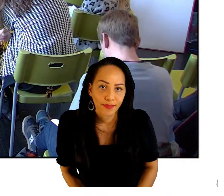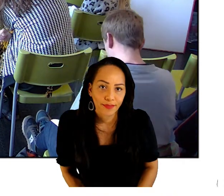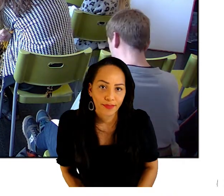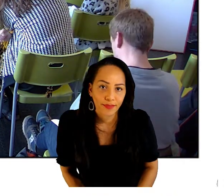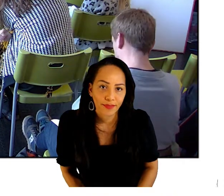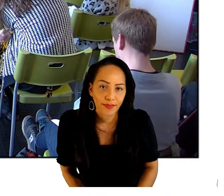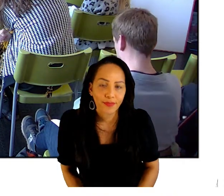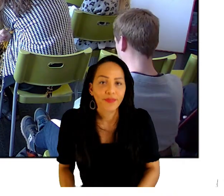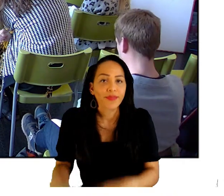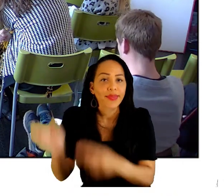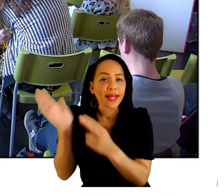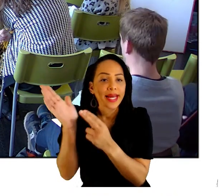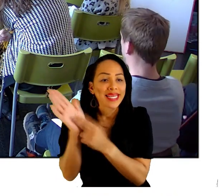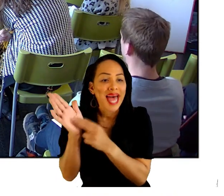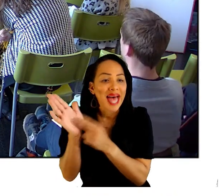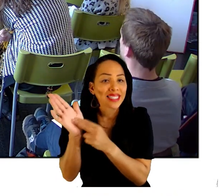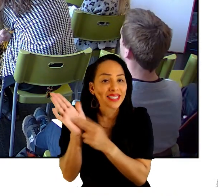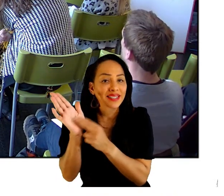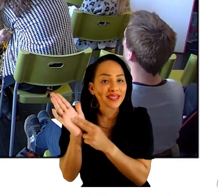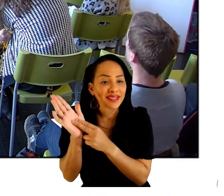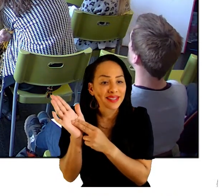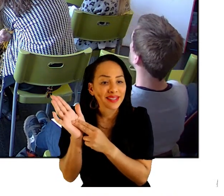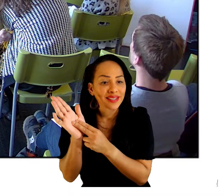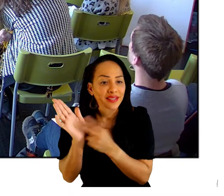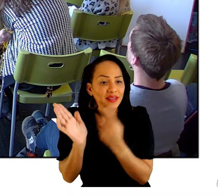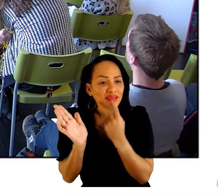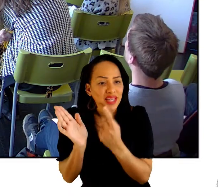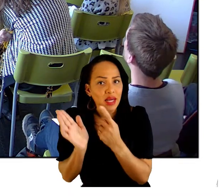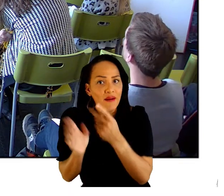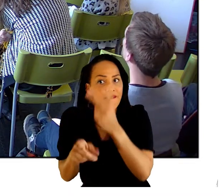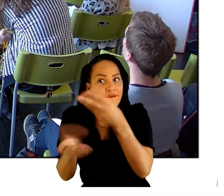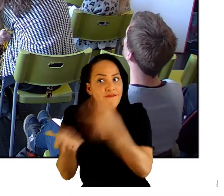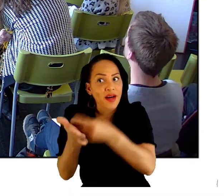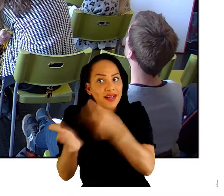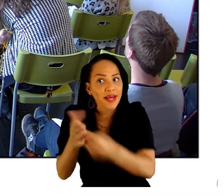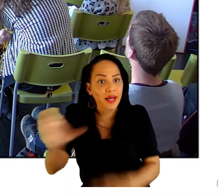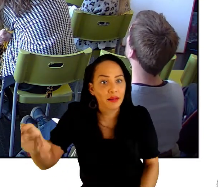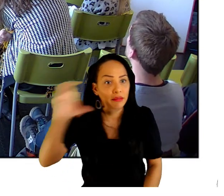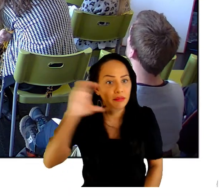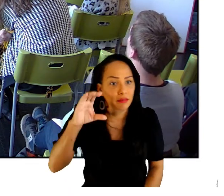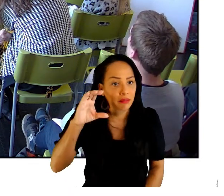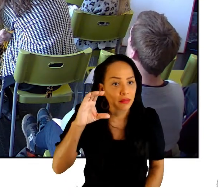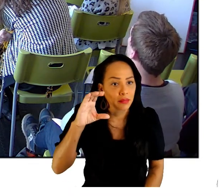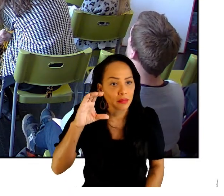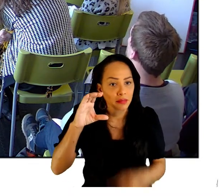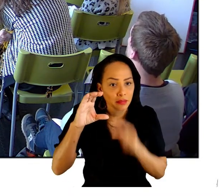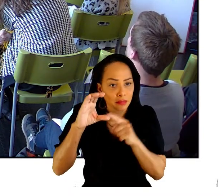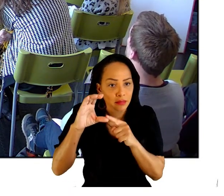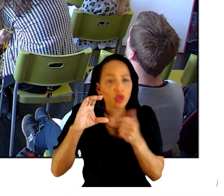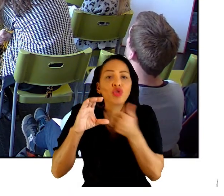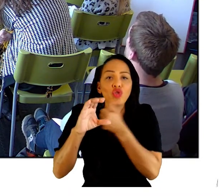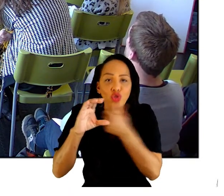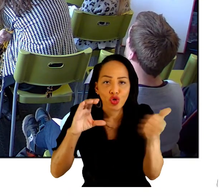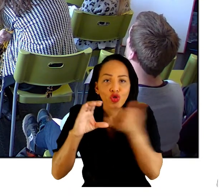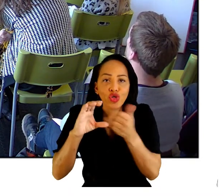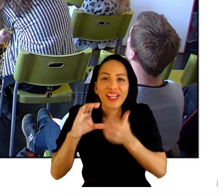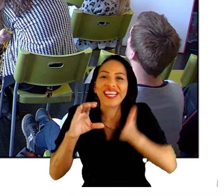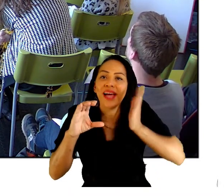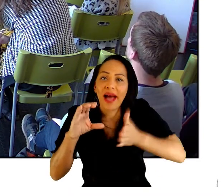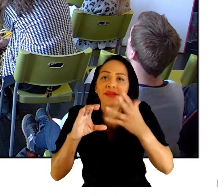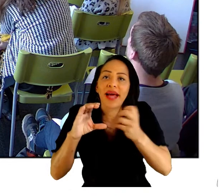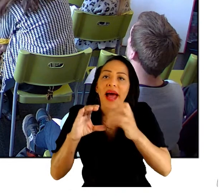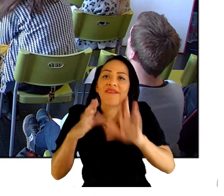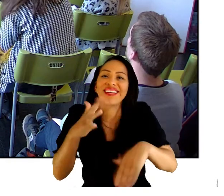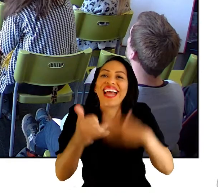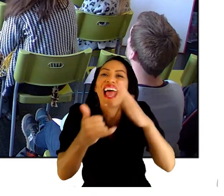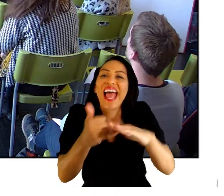often funding is tied to results that you have to have, or you already have to have the project in mind. And at this stage, when we did that 1 week at